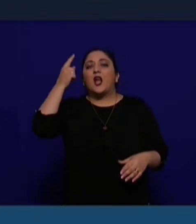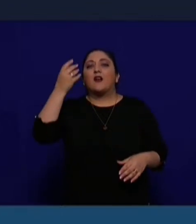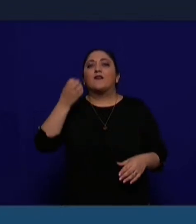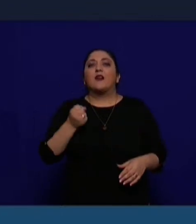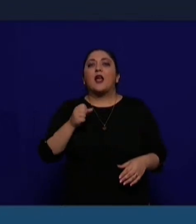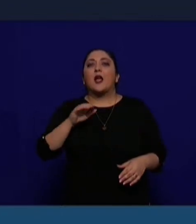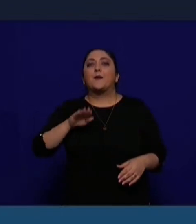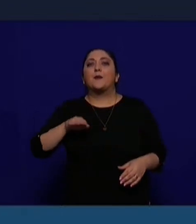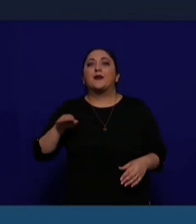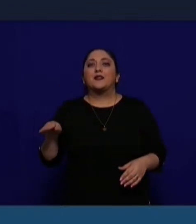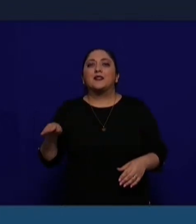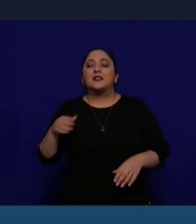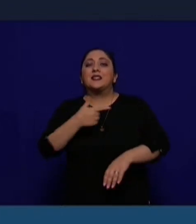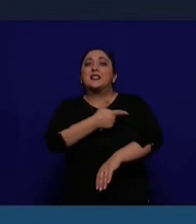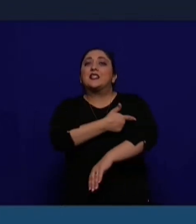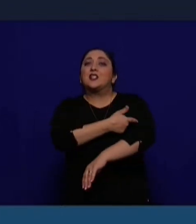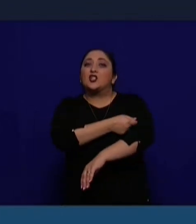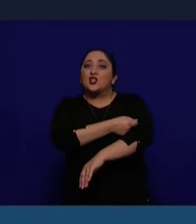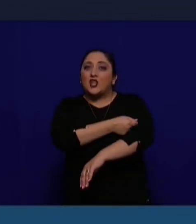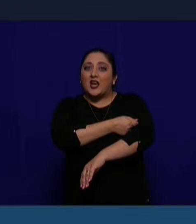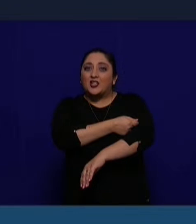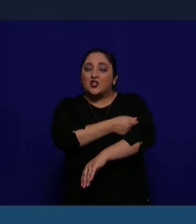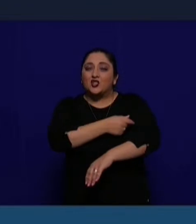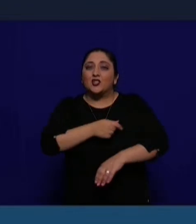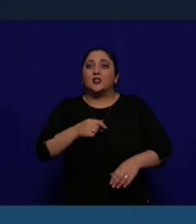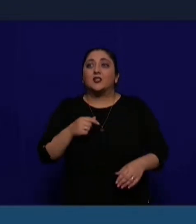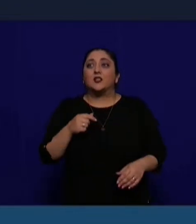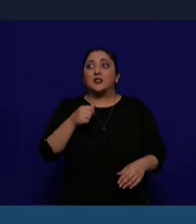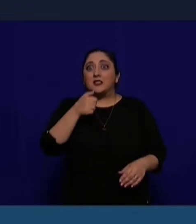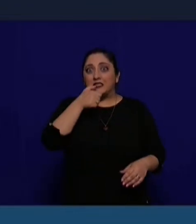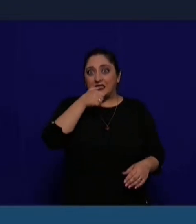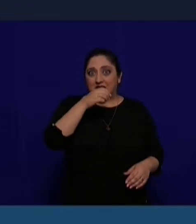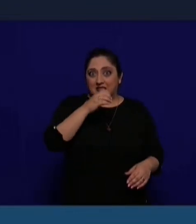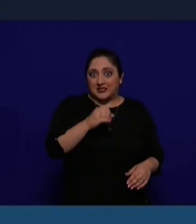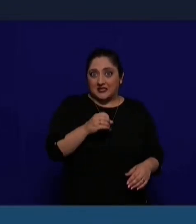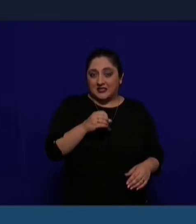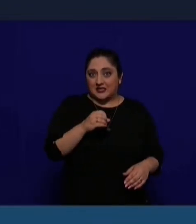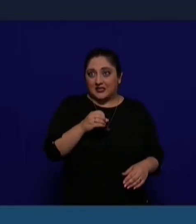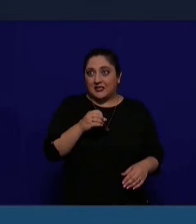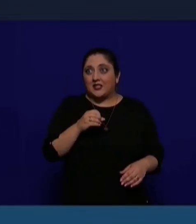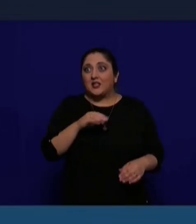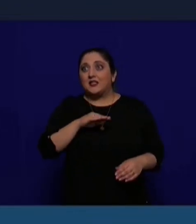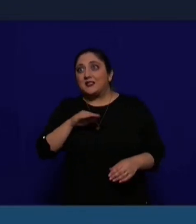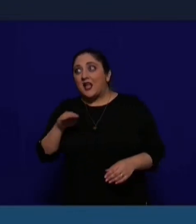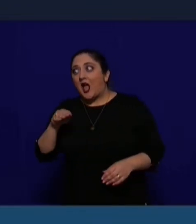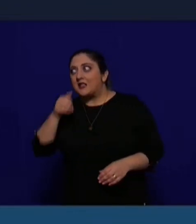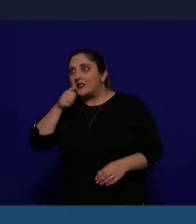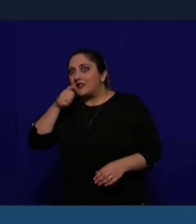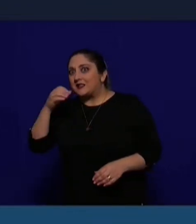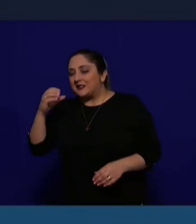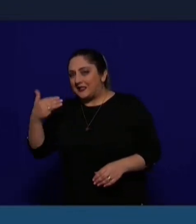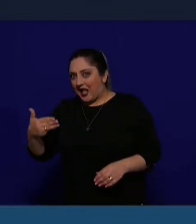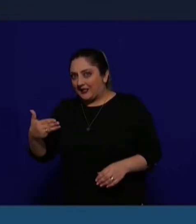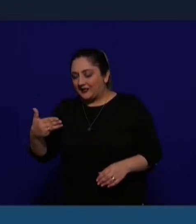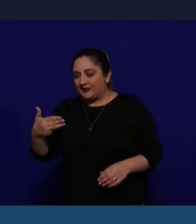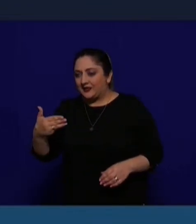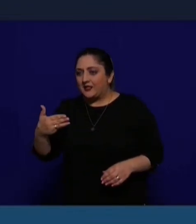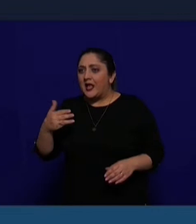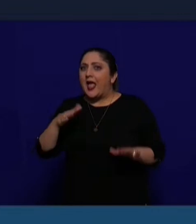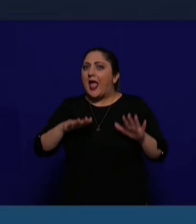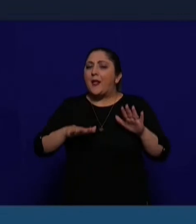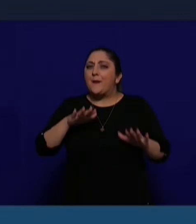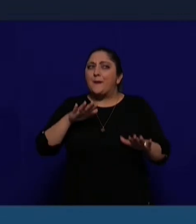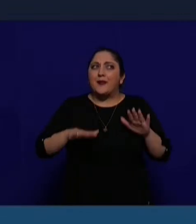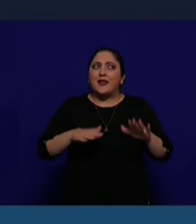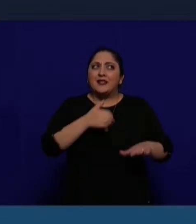gotten the vaccine, who have gotten an appointment for the vaccine who are 60, and yet there are people who are 69 who still haven't gotten an appointment yet. Is there a